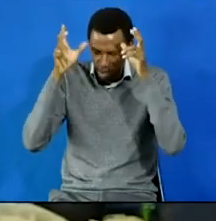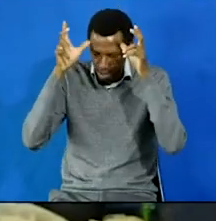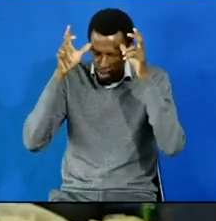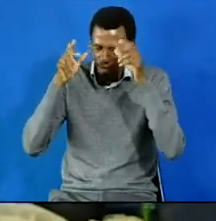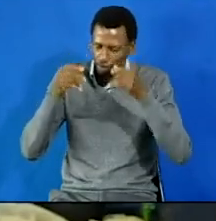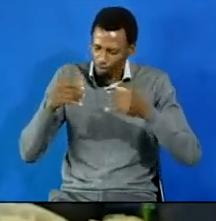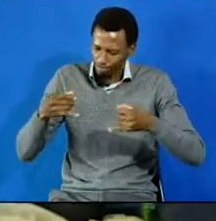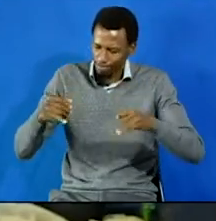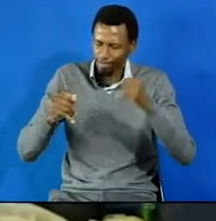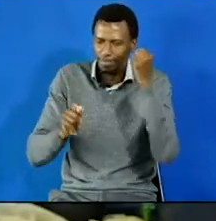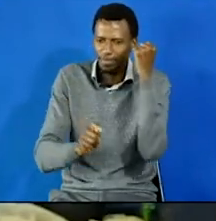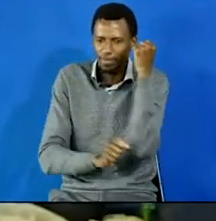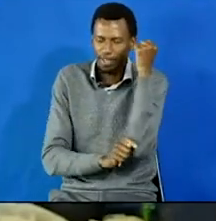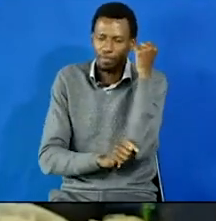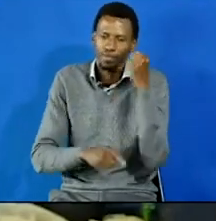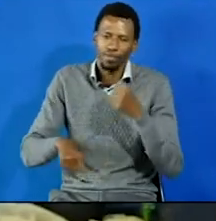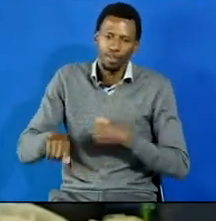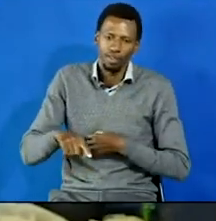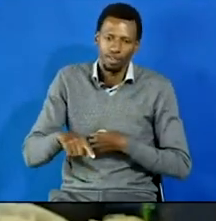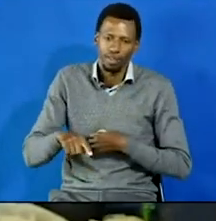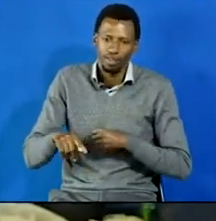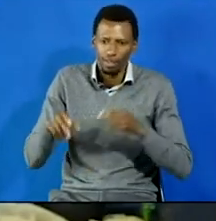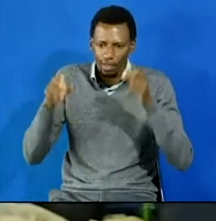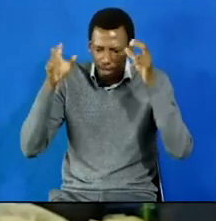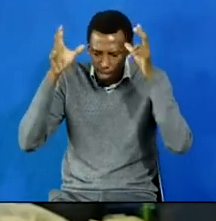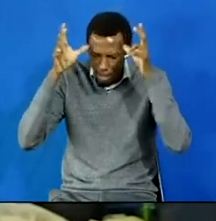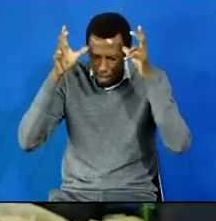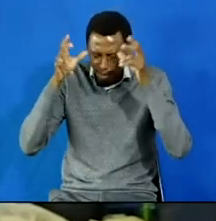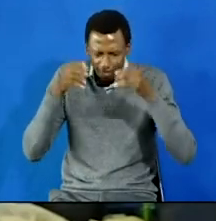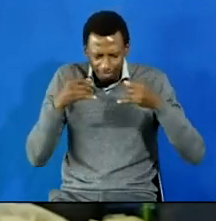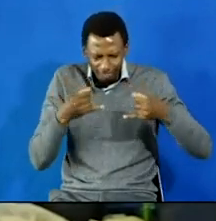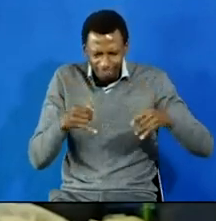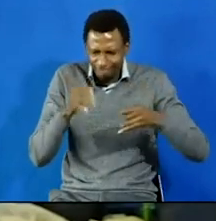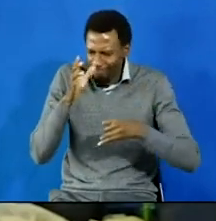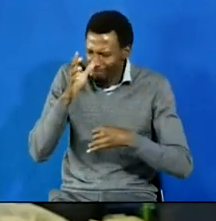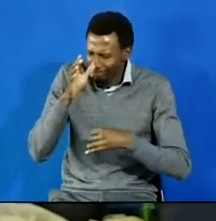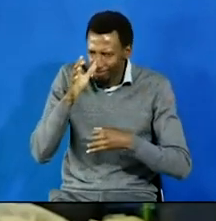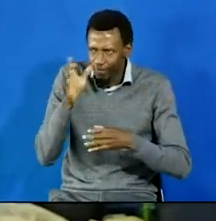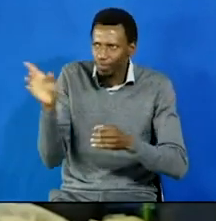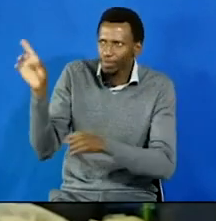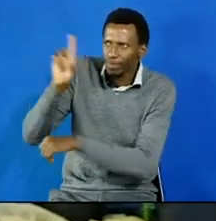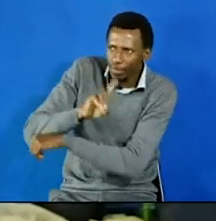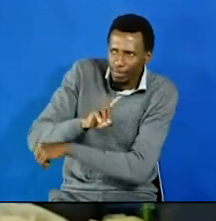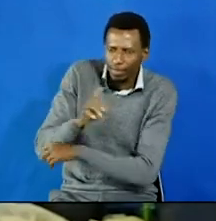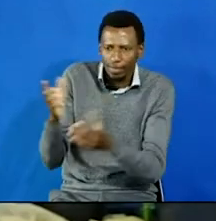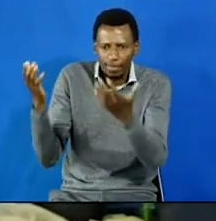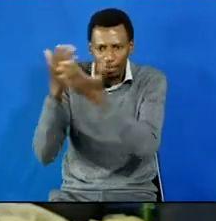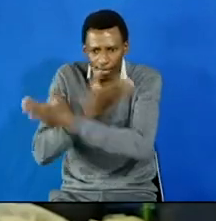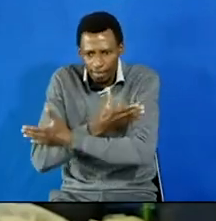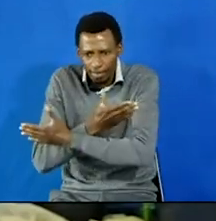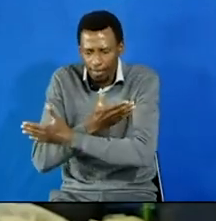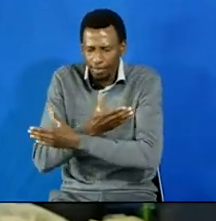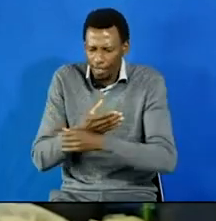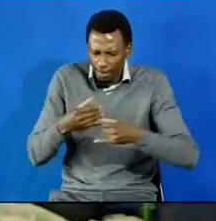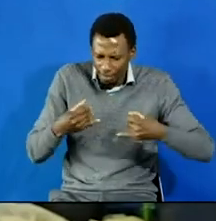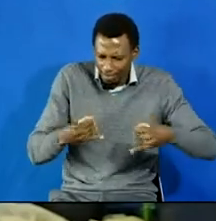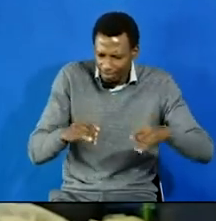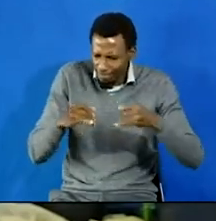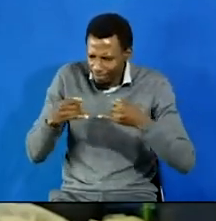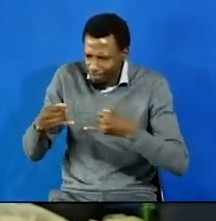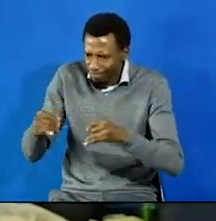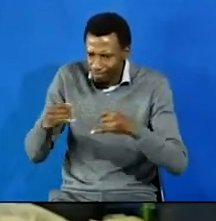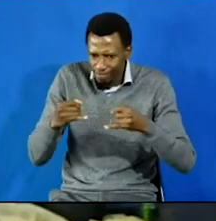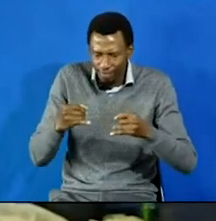is still deceiving us. Today, Satan is working day and night to situate that